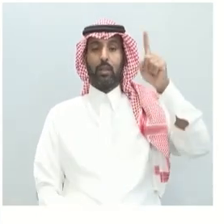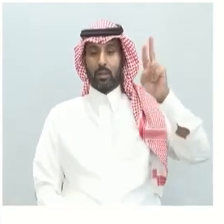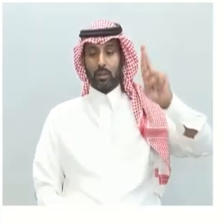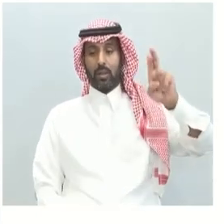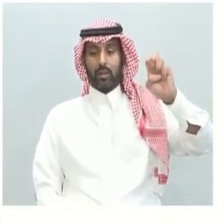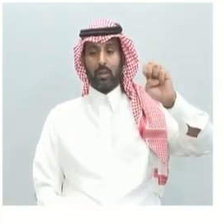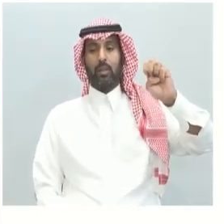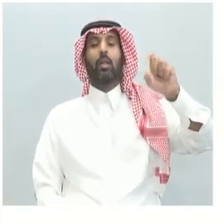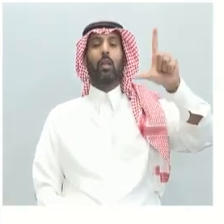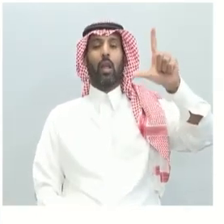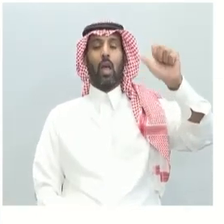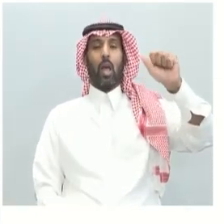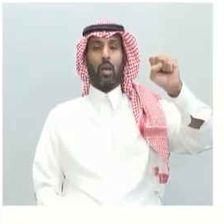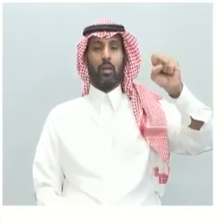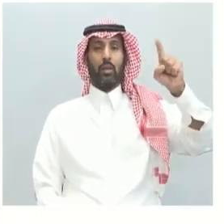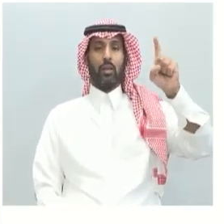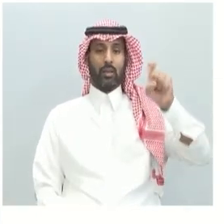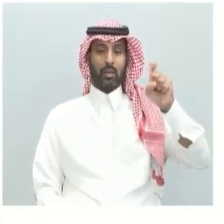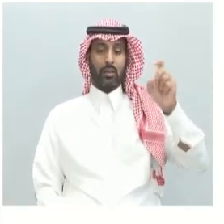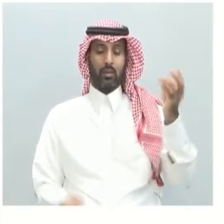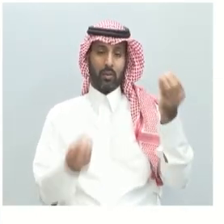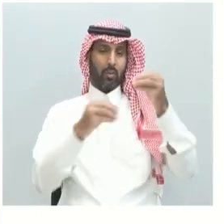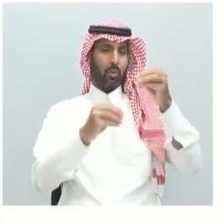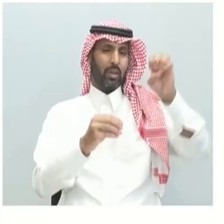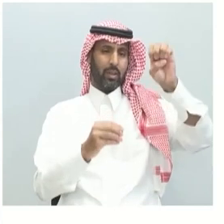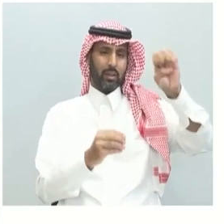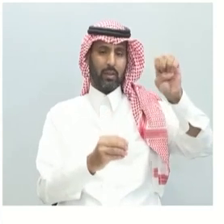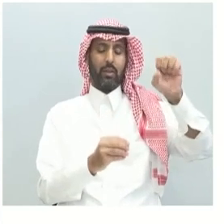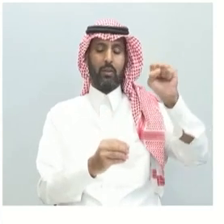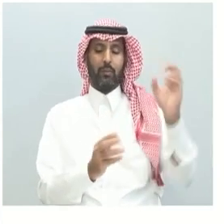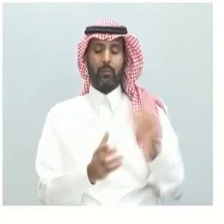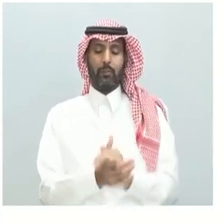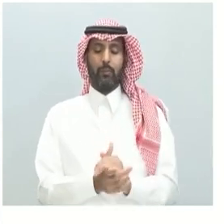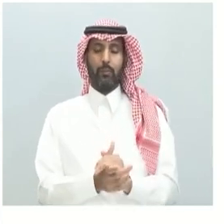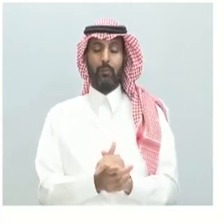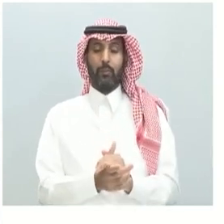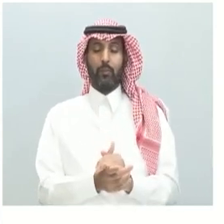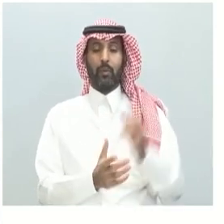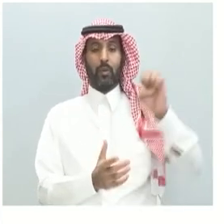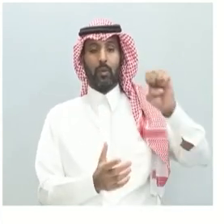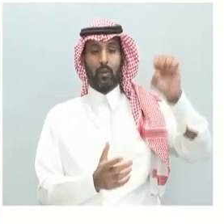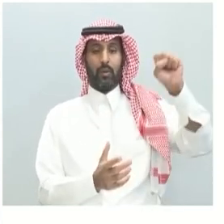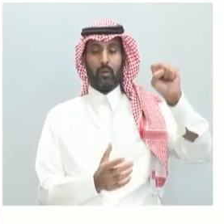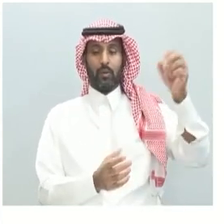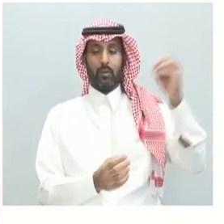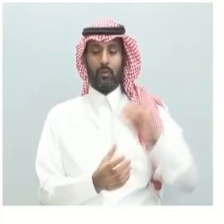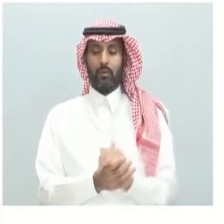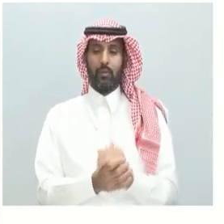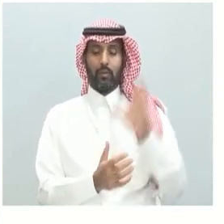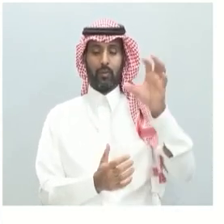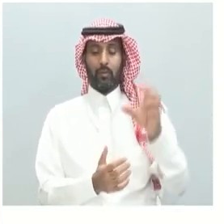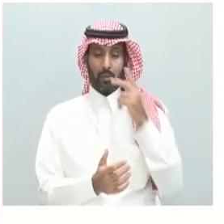in S, X, Z, CH, and SH, we add ES. For